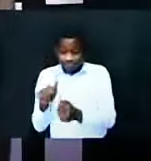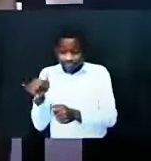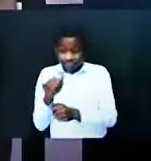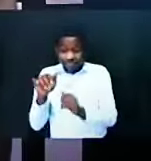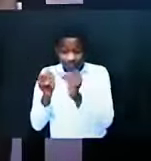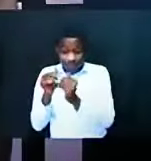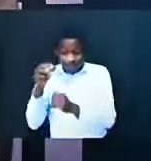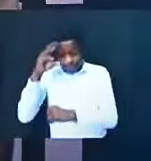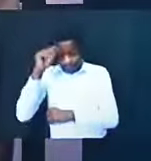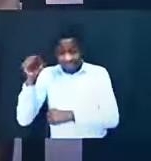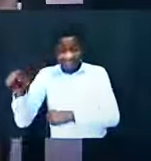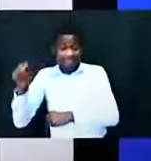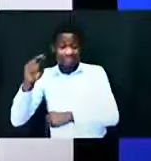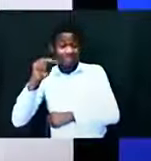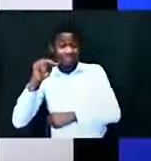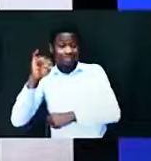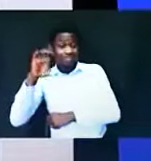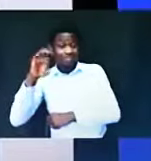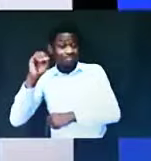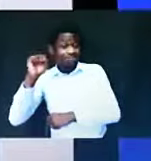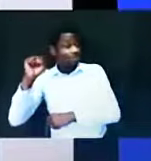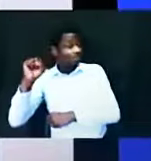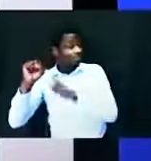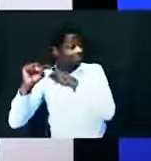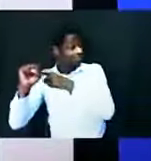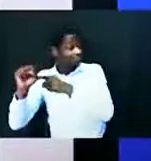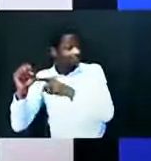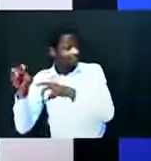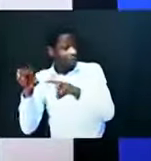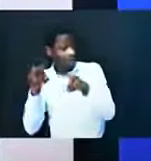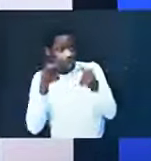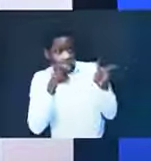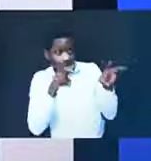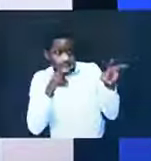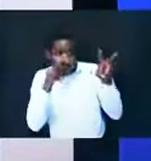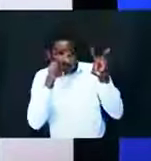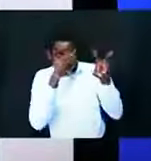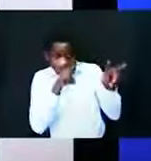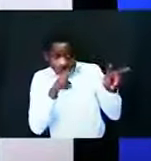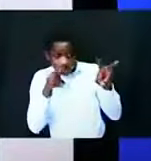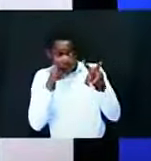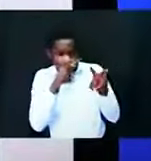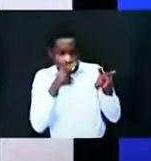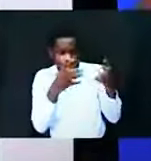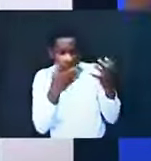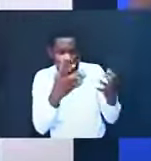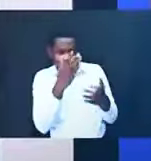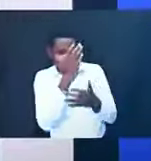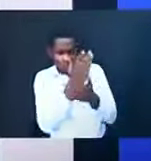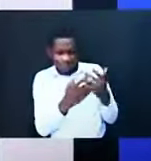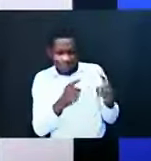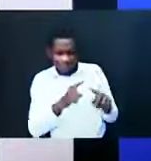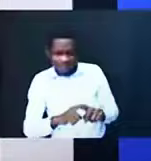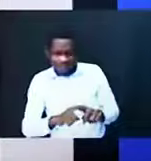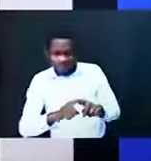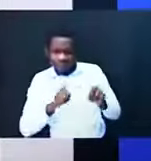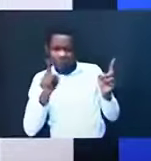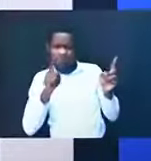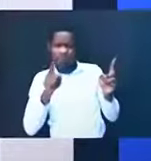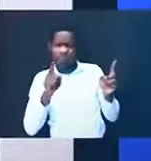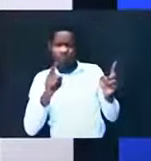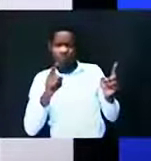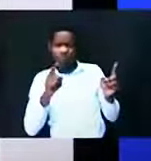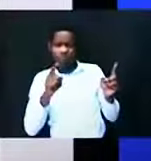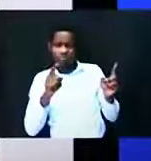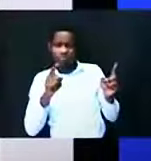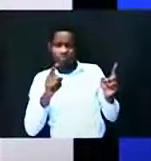wo ye Nicodemus fo no wo hwe. They want something that is superior to what they have. Wo pe bibia e kron chain de wo wo no. No